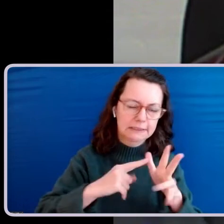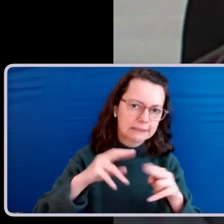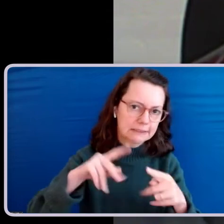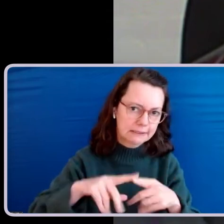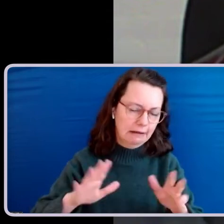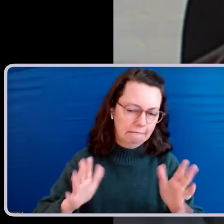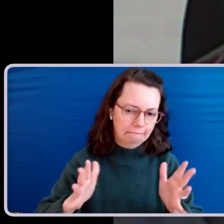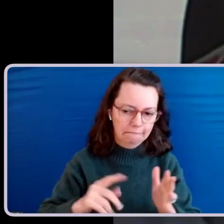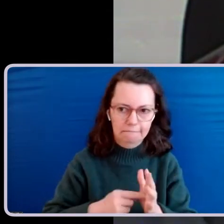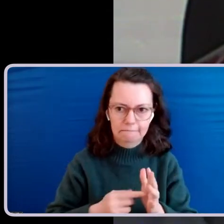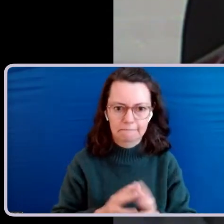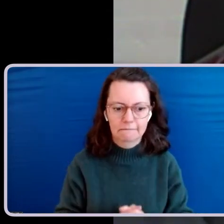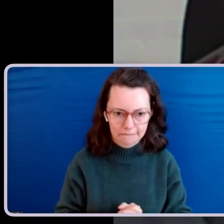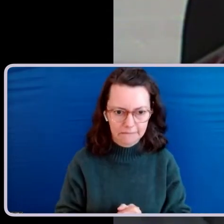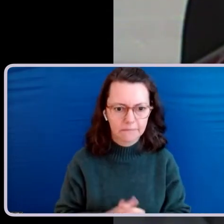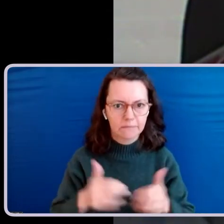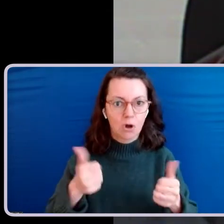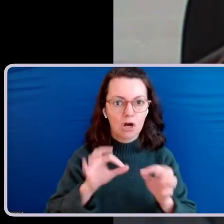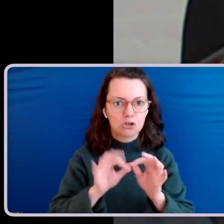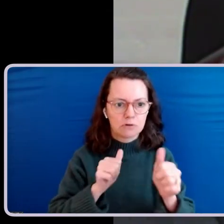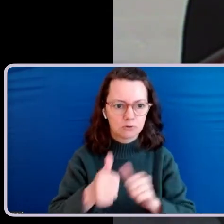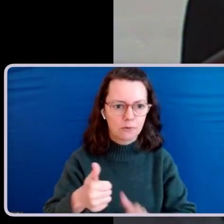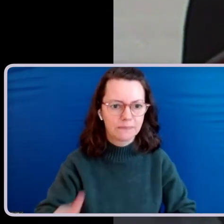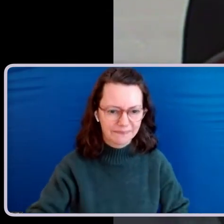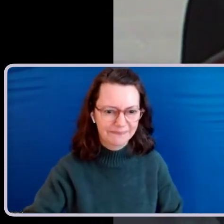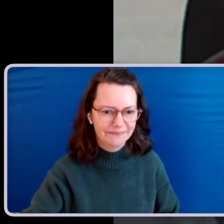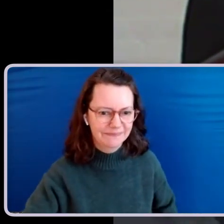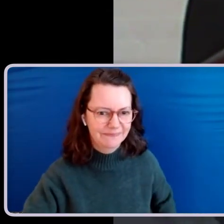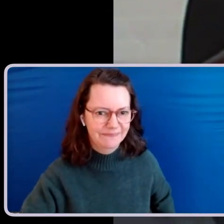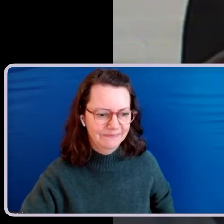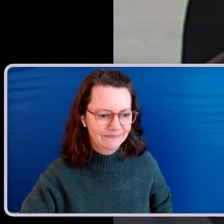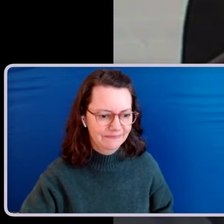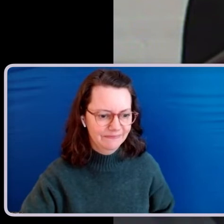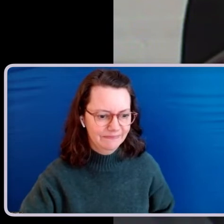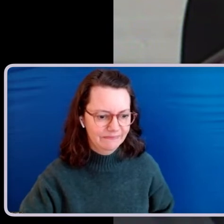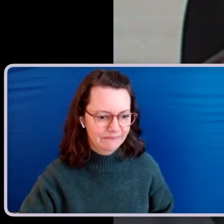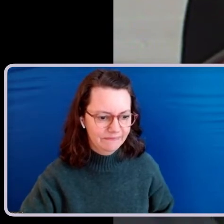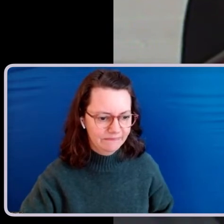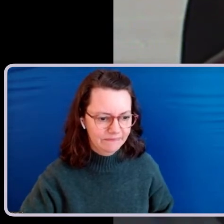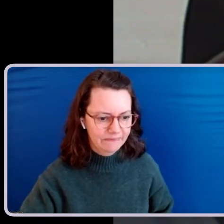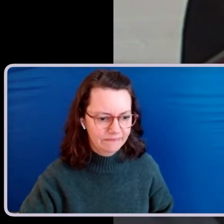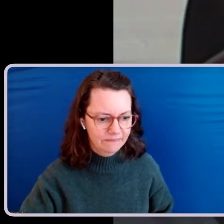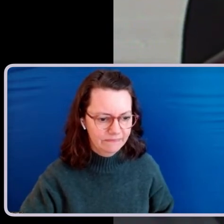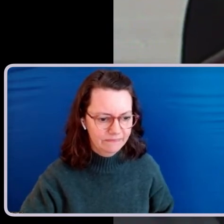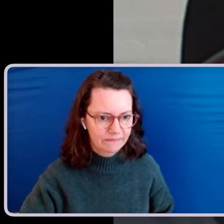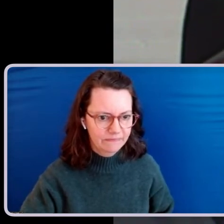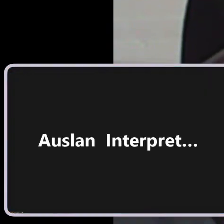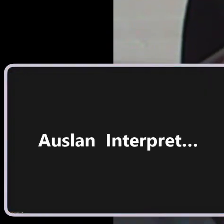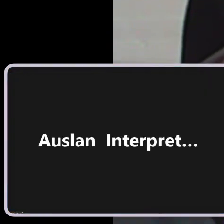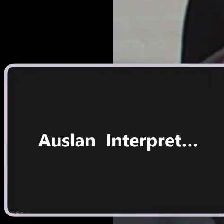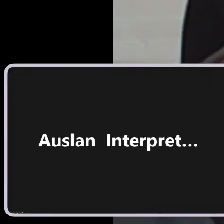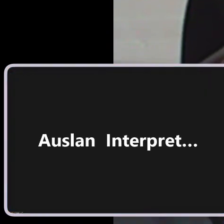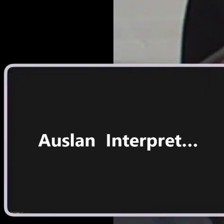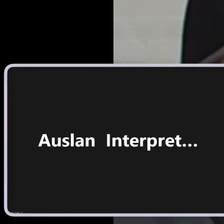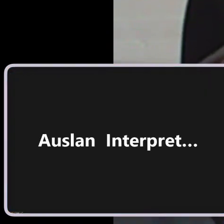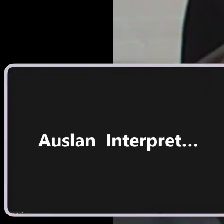about is what the changes that have happened over the last 2 or 3 years. A lot is different now than it was at